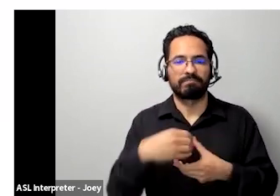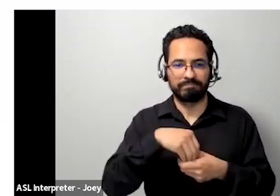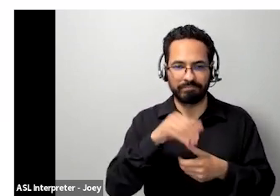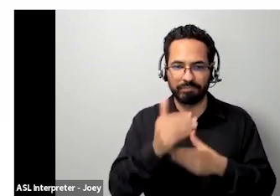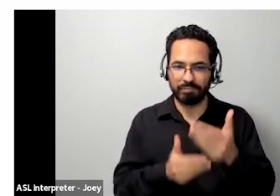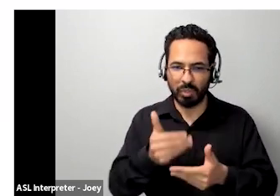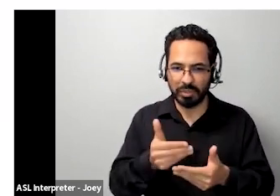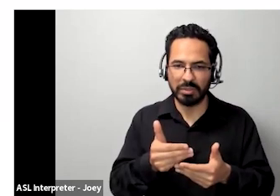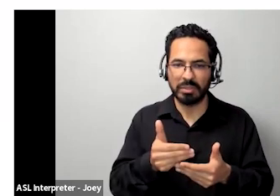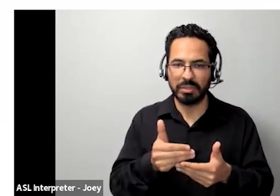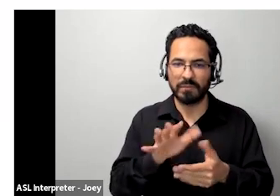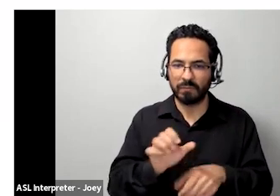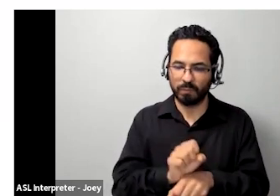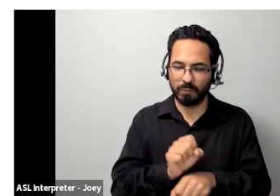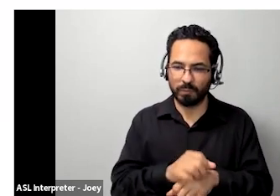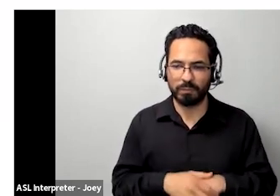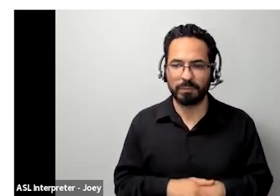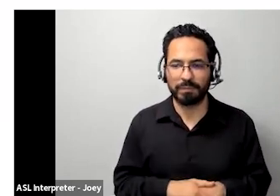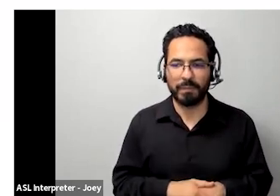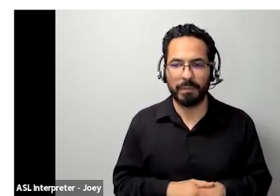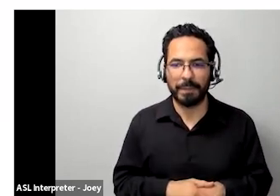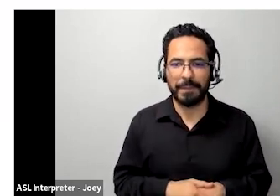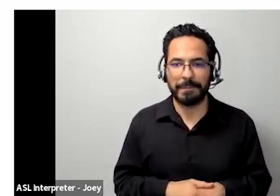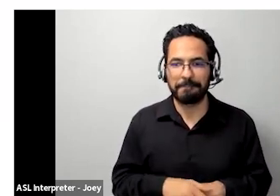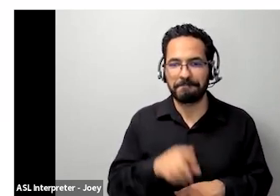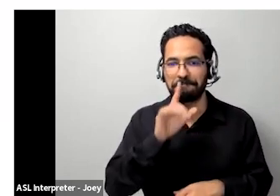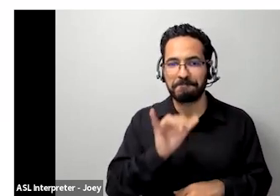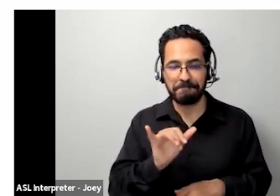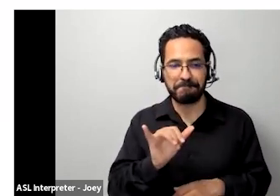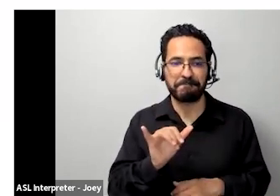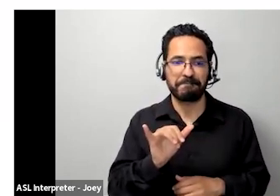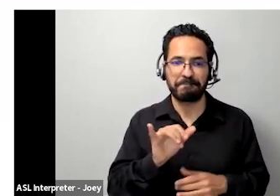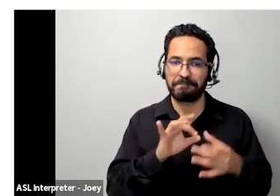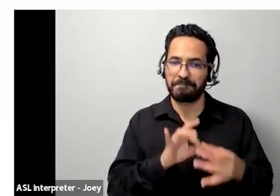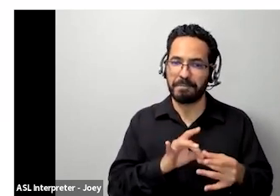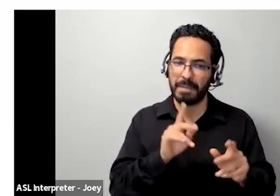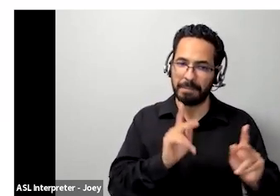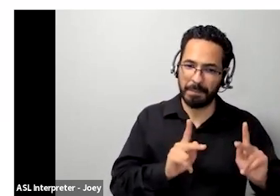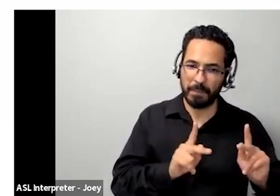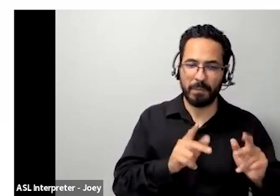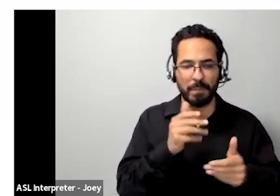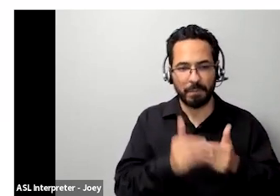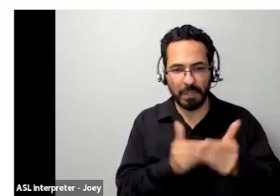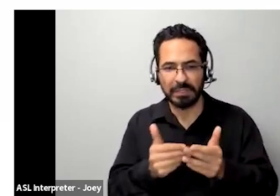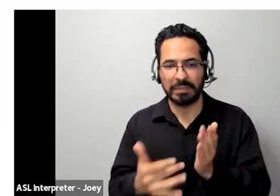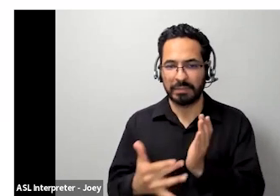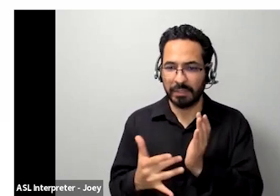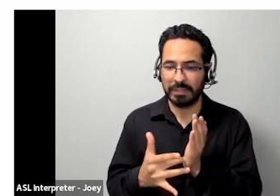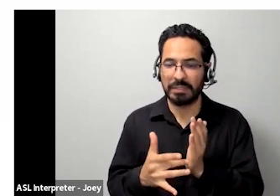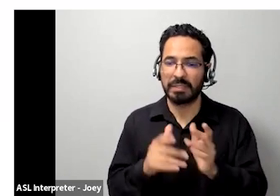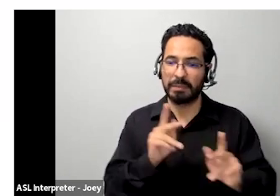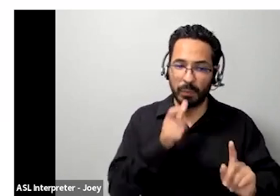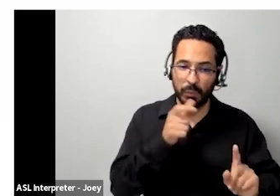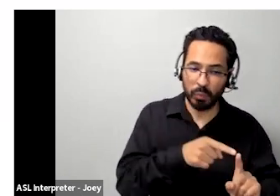do. It's really around the people, process, technology, the people being your steering